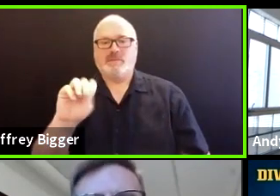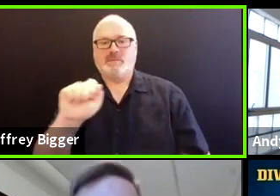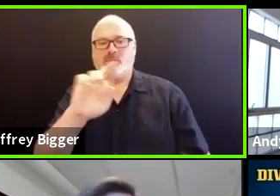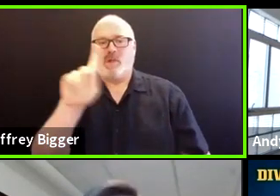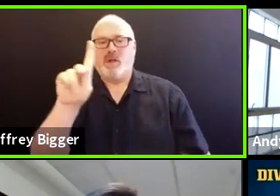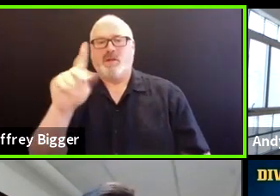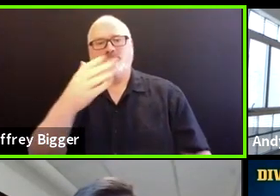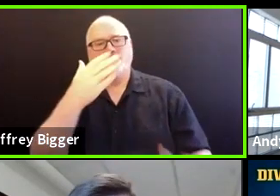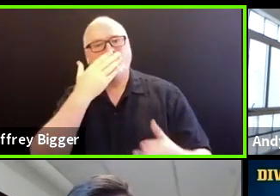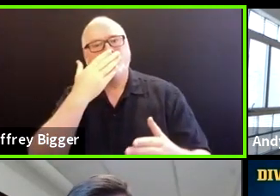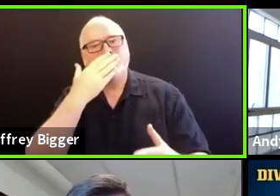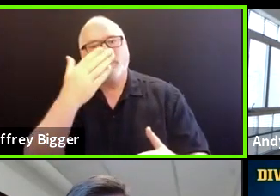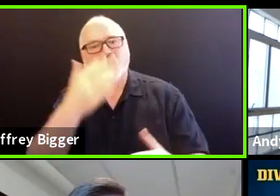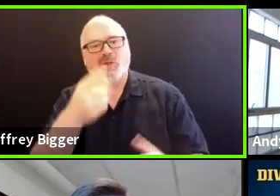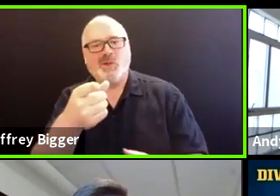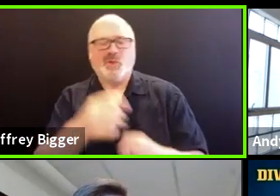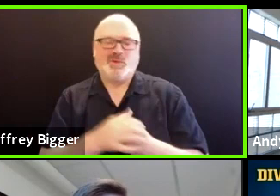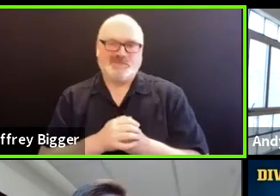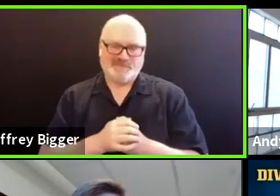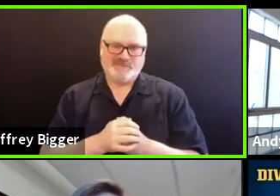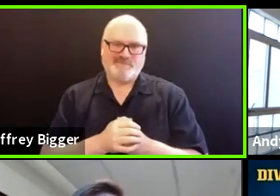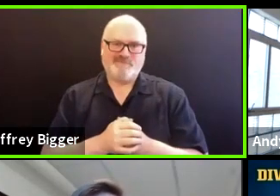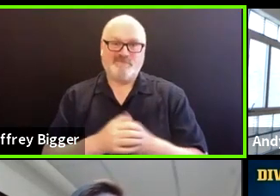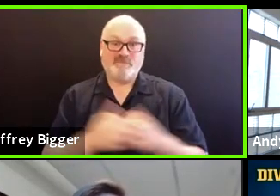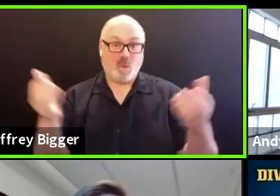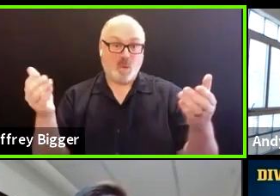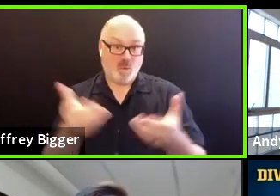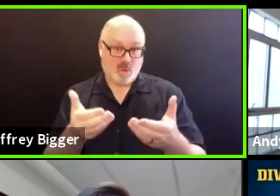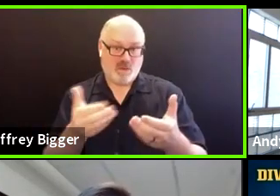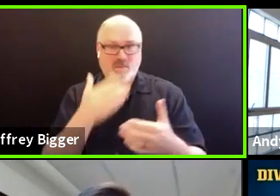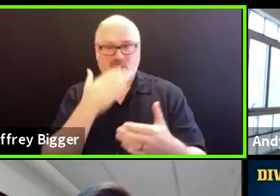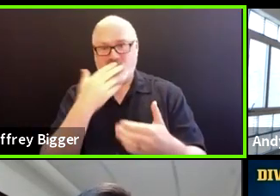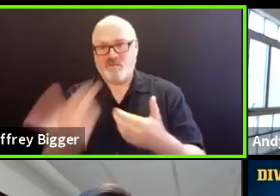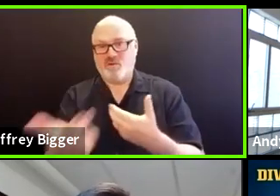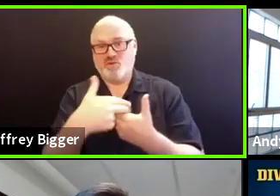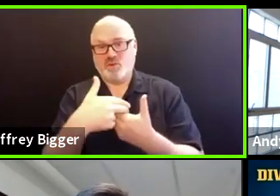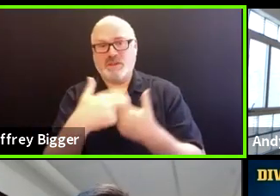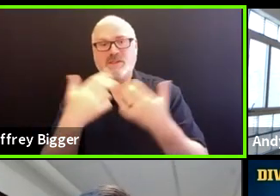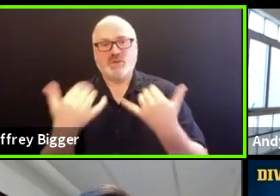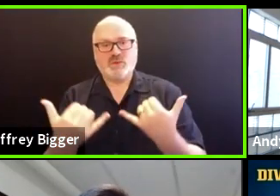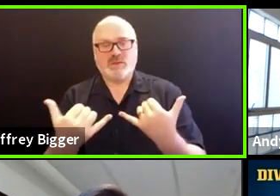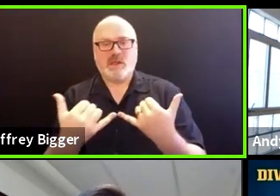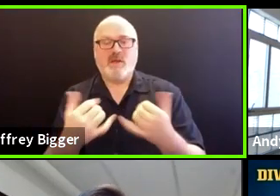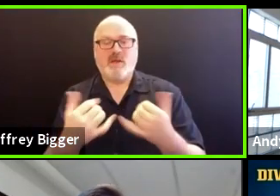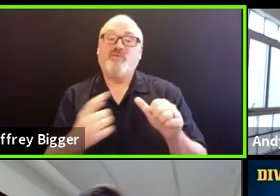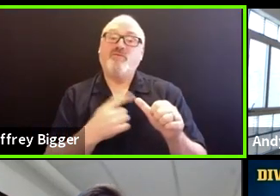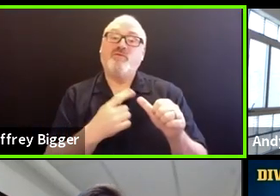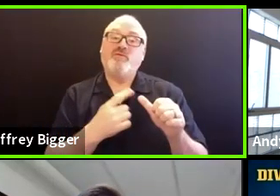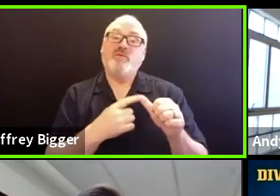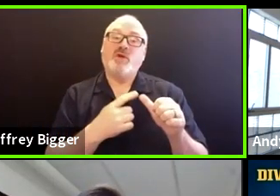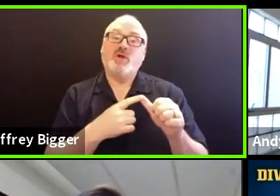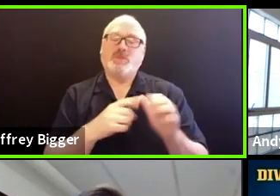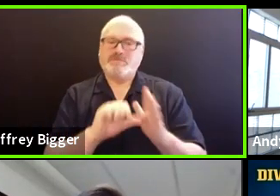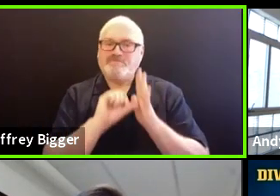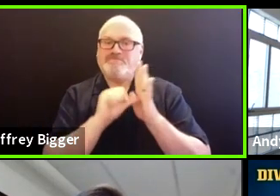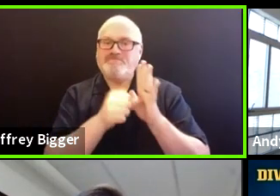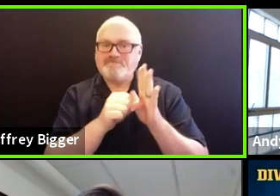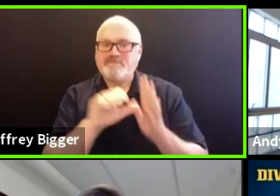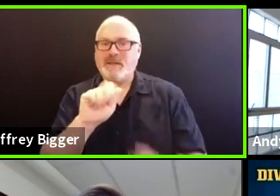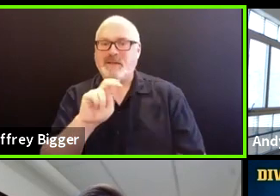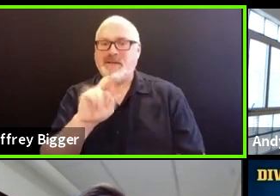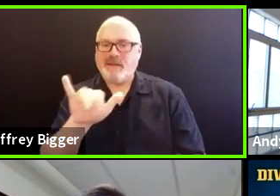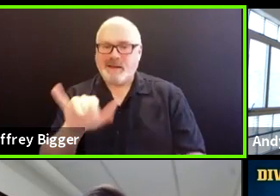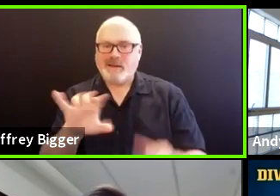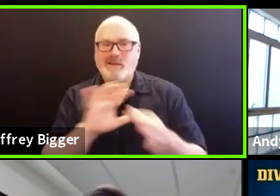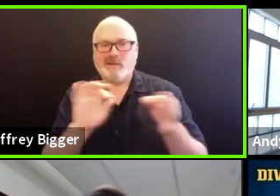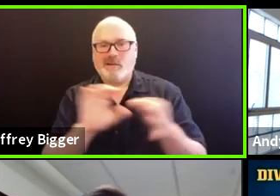Thank you, Chairman Monfort, and welcome. Thanks for joining us today. I would first just like to reiterate what Andy said. And over